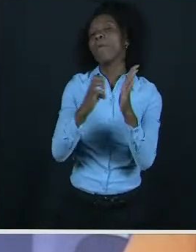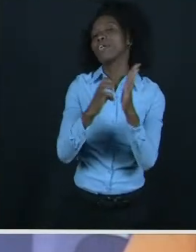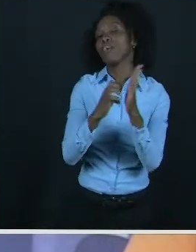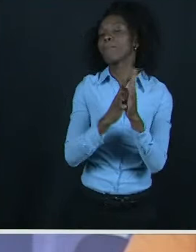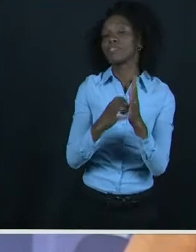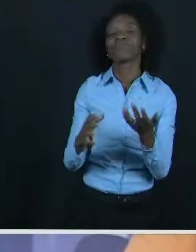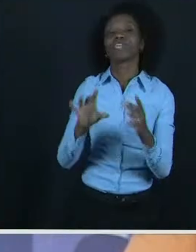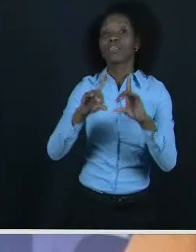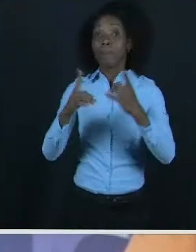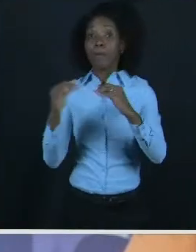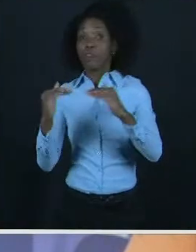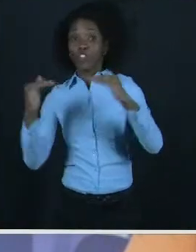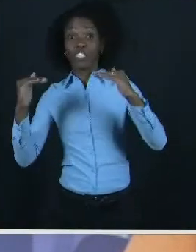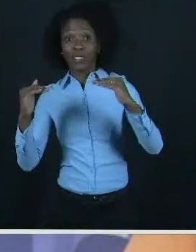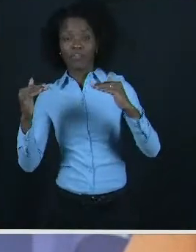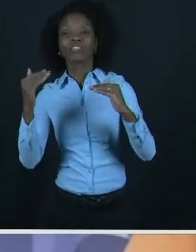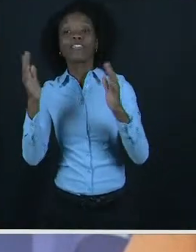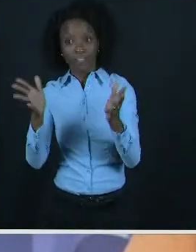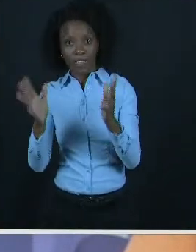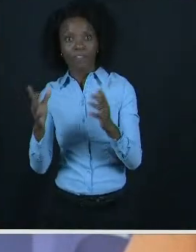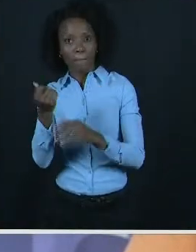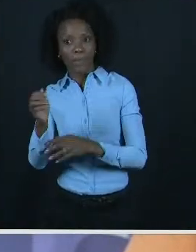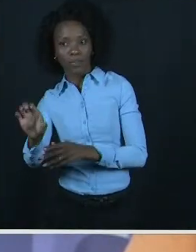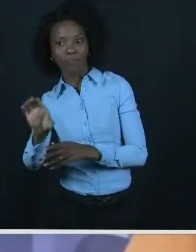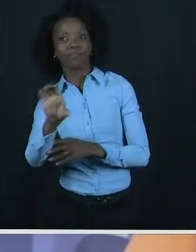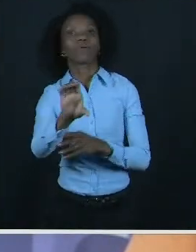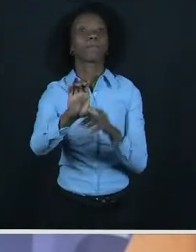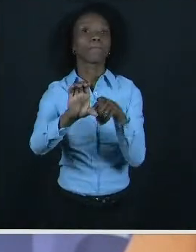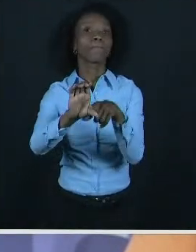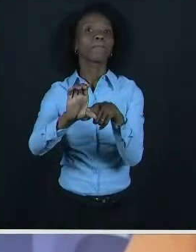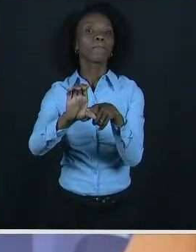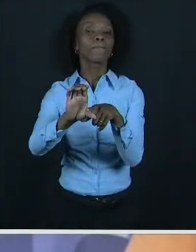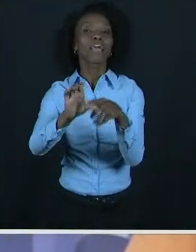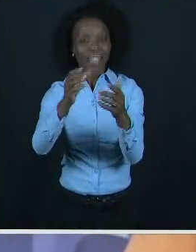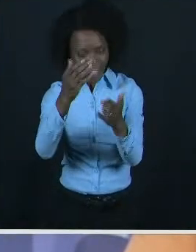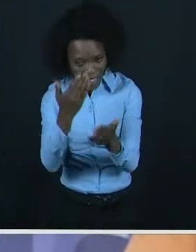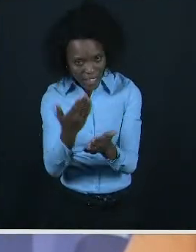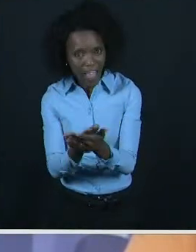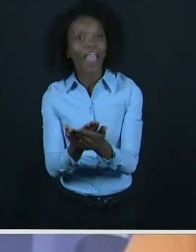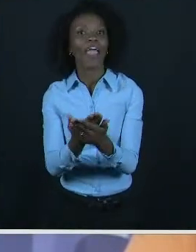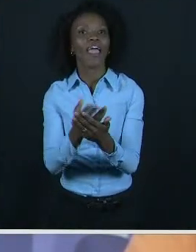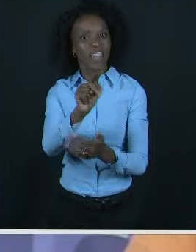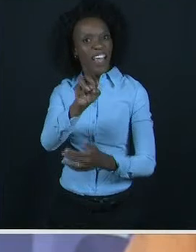Justice, set aside money to respond to the NSP,